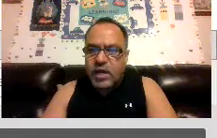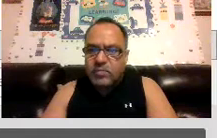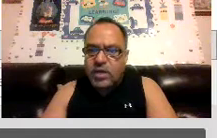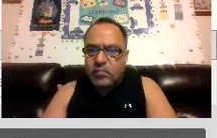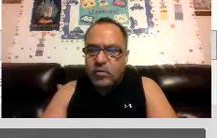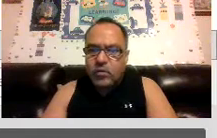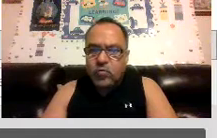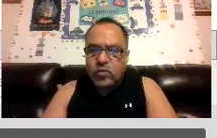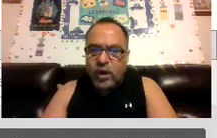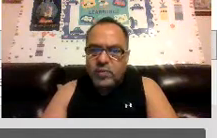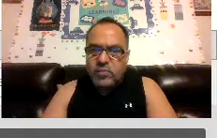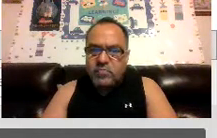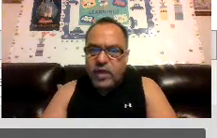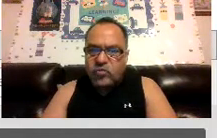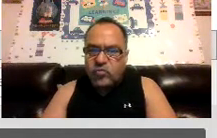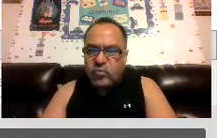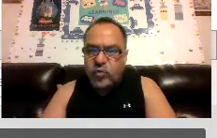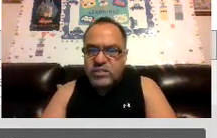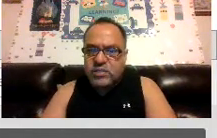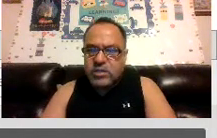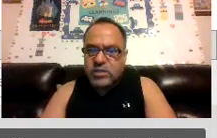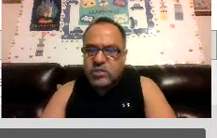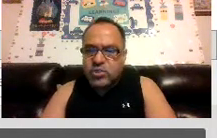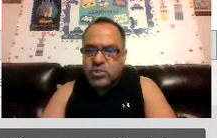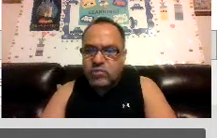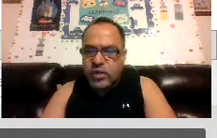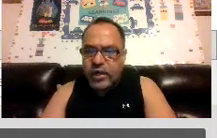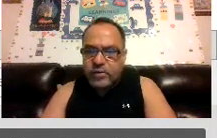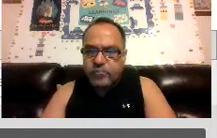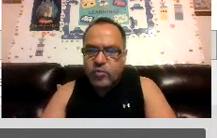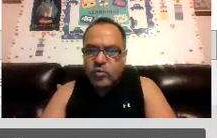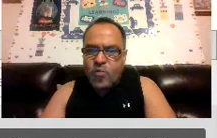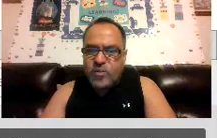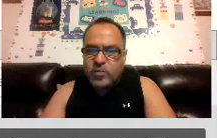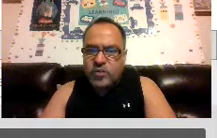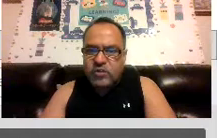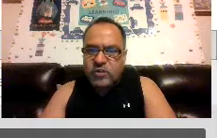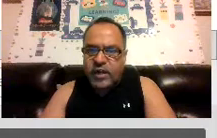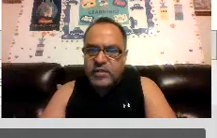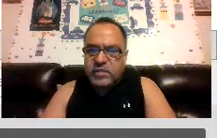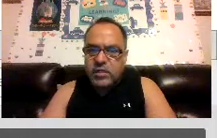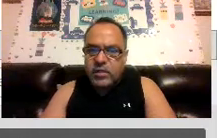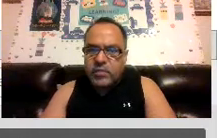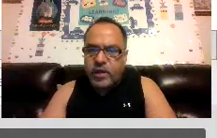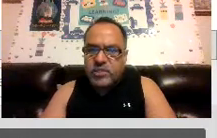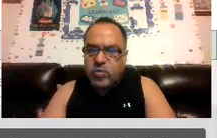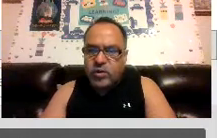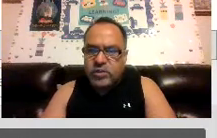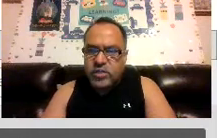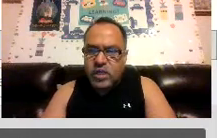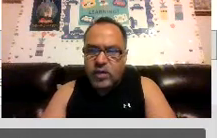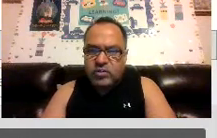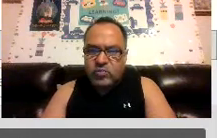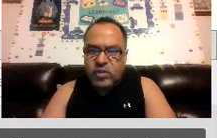But a time came when the white men began to move west in search of new land, hoping to protect their land. Apache